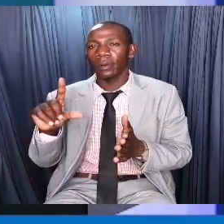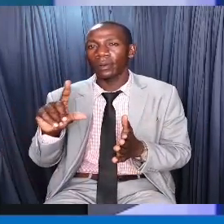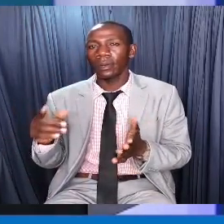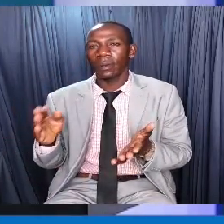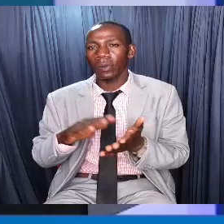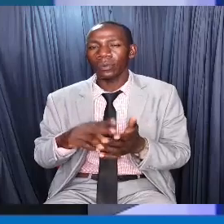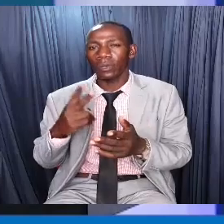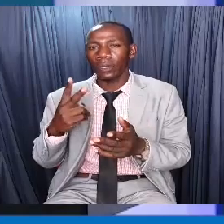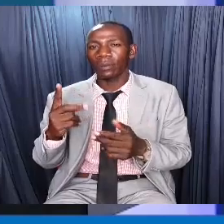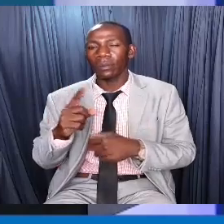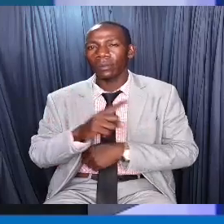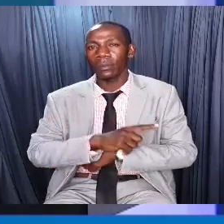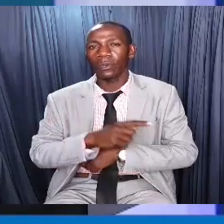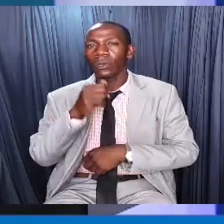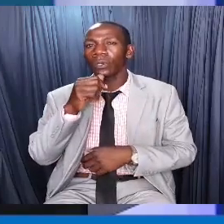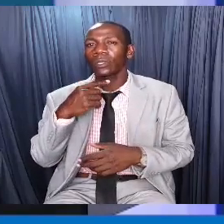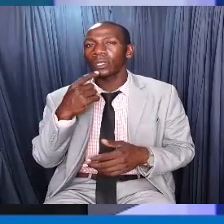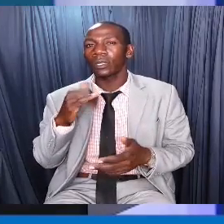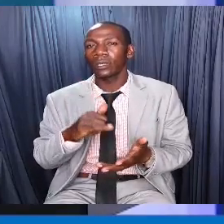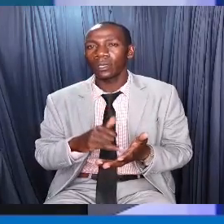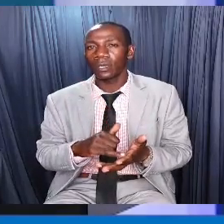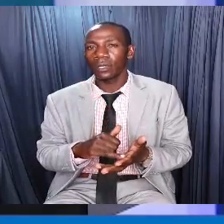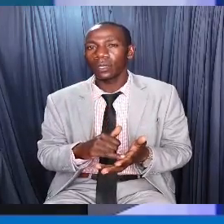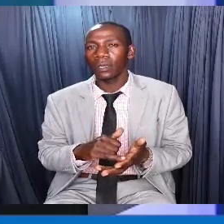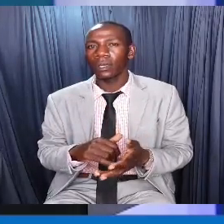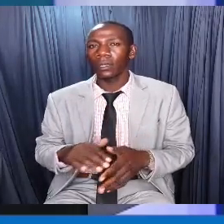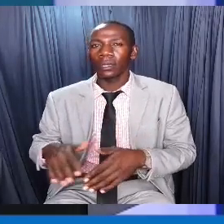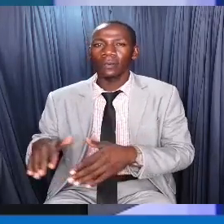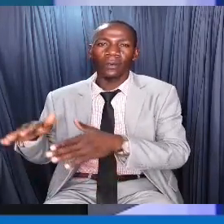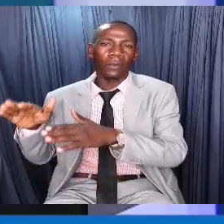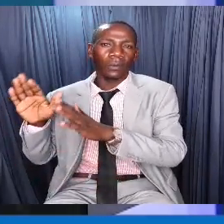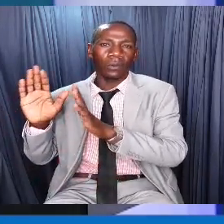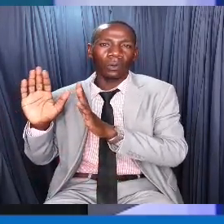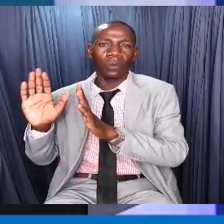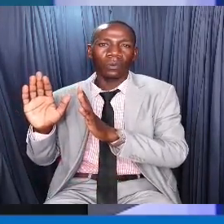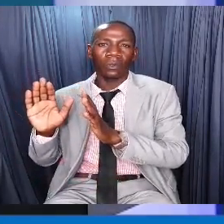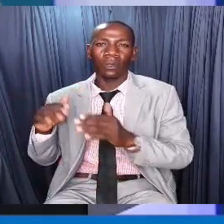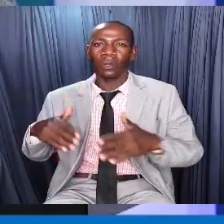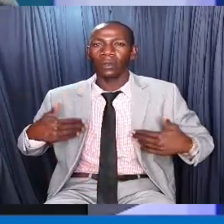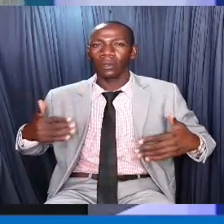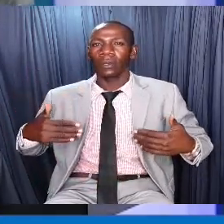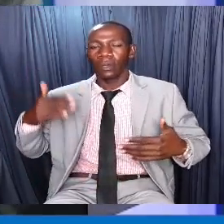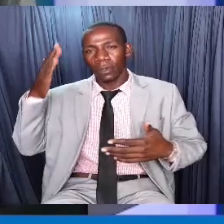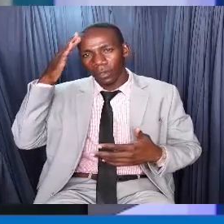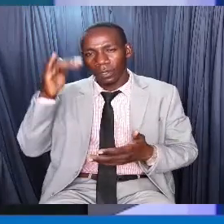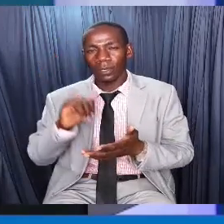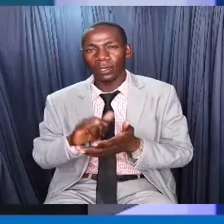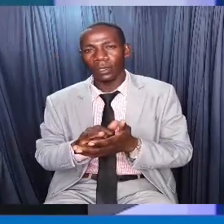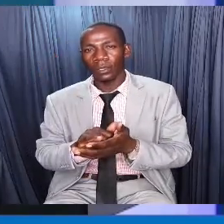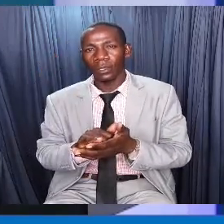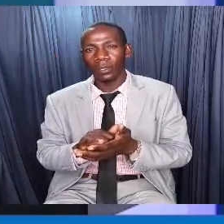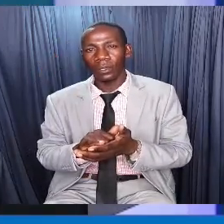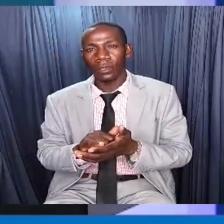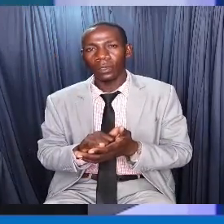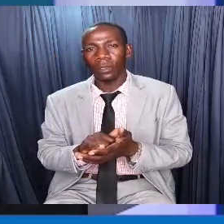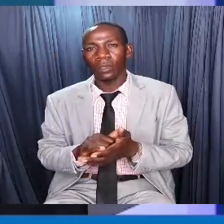leprosy to double in their bodies. Hakusema hivyo. He never said that. Aliwaacha waende na furaha zao. He left them to go with their joy. Akijua ya kwamba. Knowing that. Huo